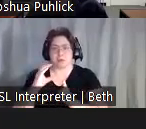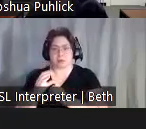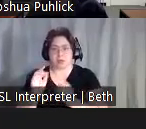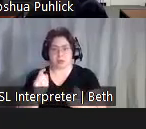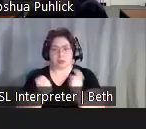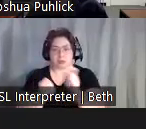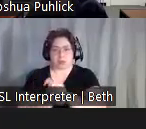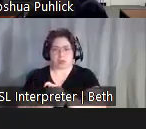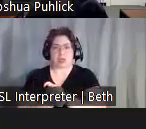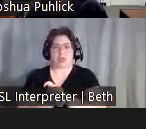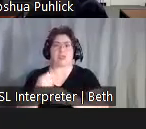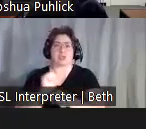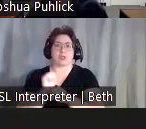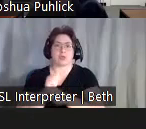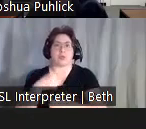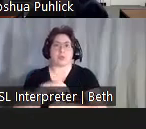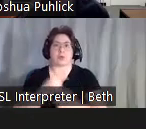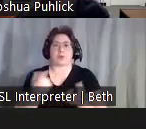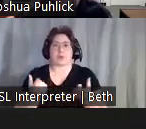of that network.